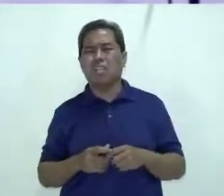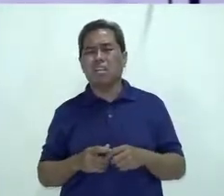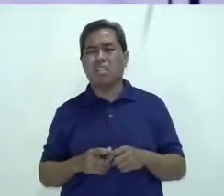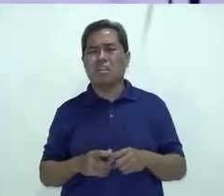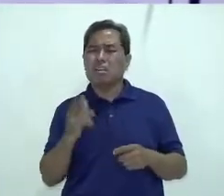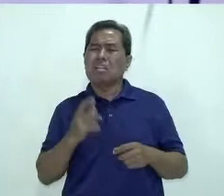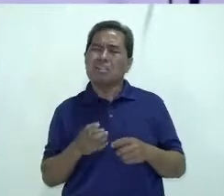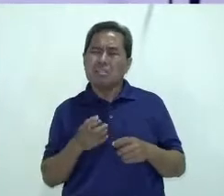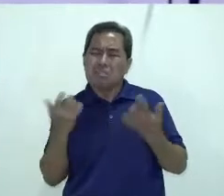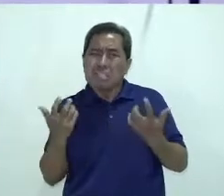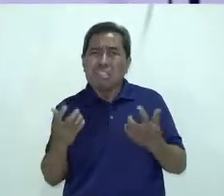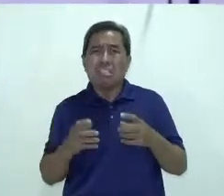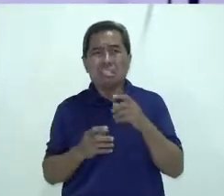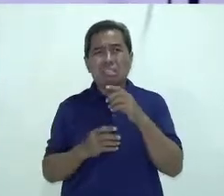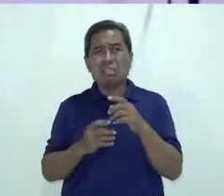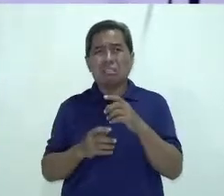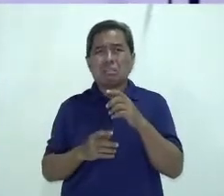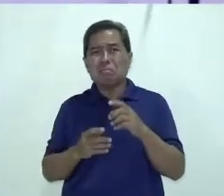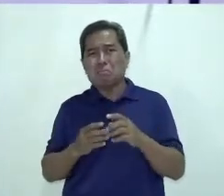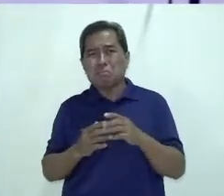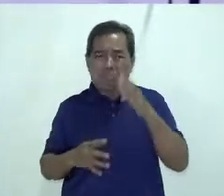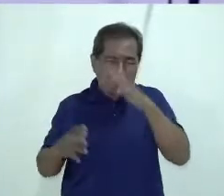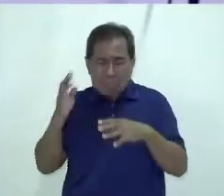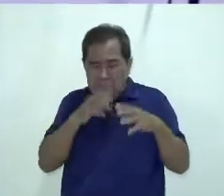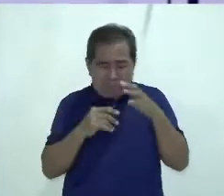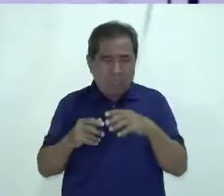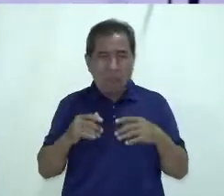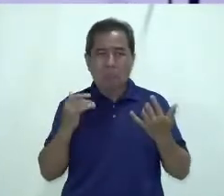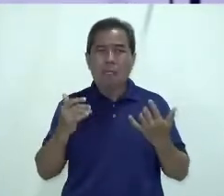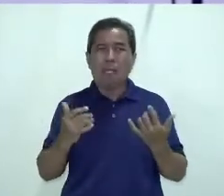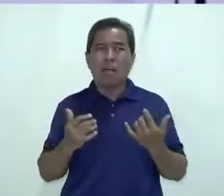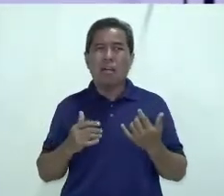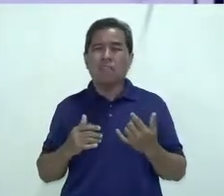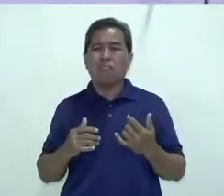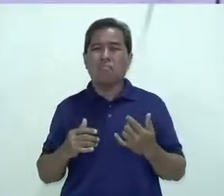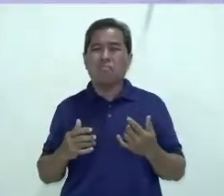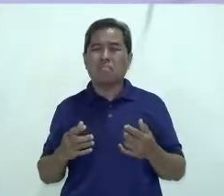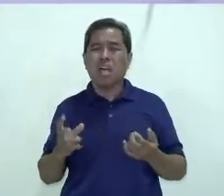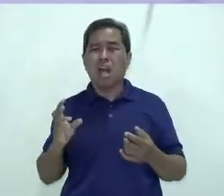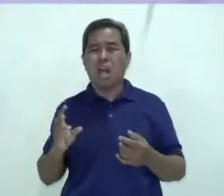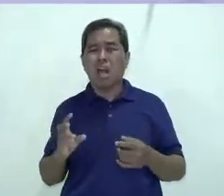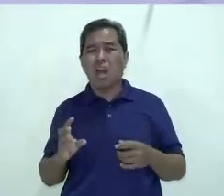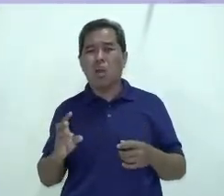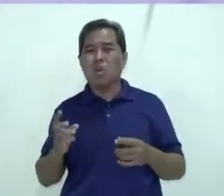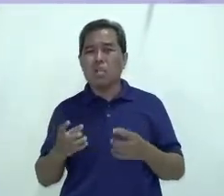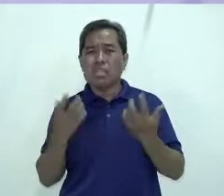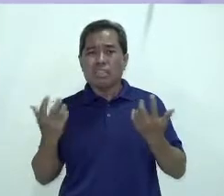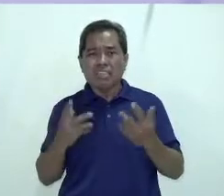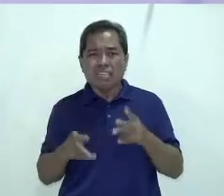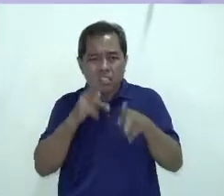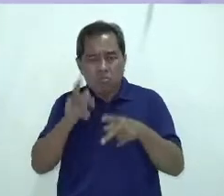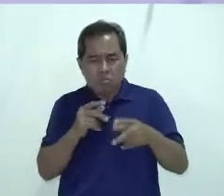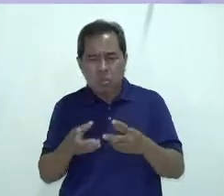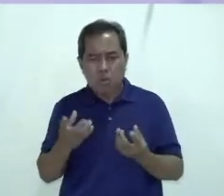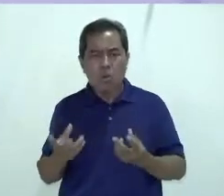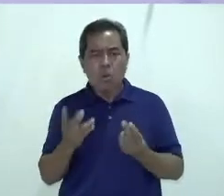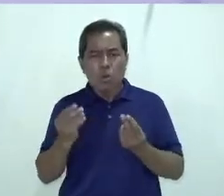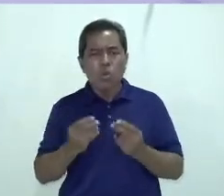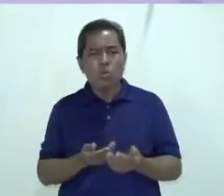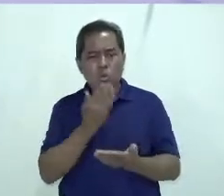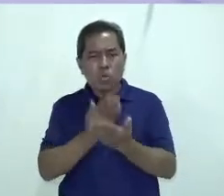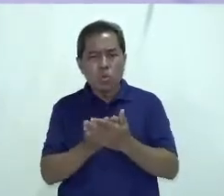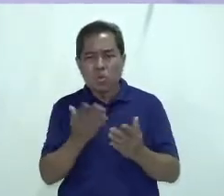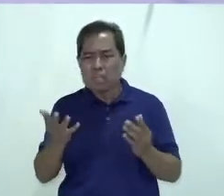the difficulties. I mean, these guys are doing a good thing and now they're suffering for it. They are being persecuted for it. It